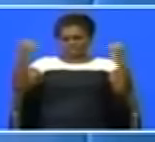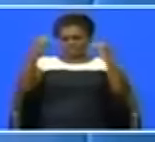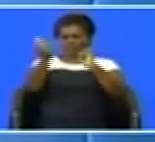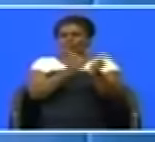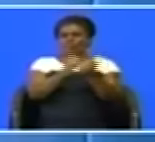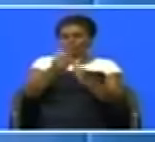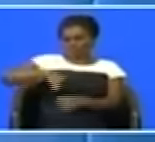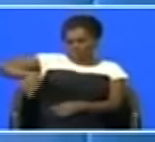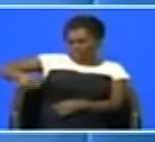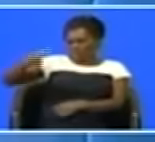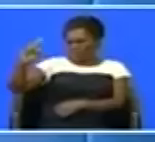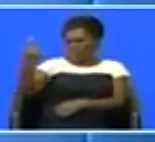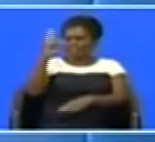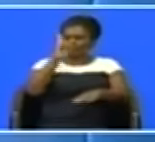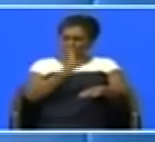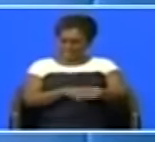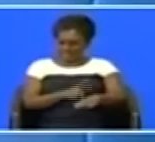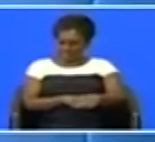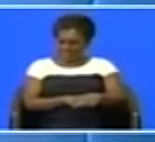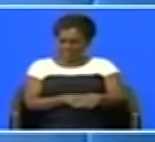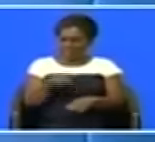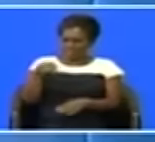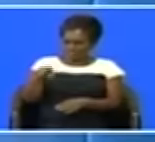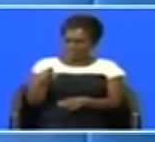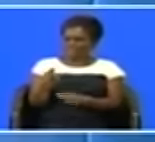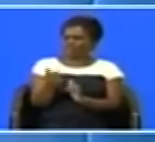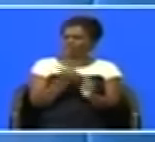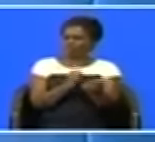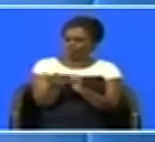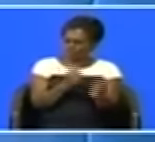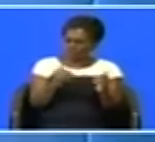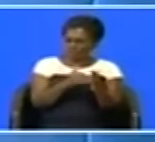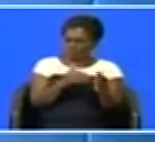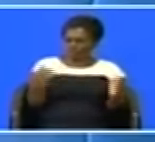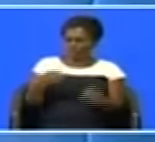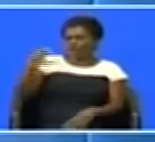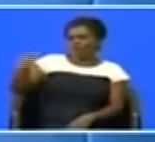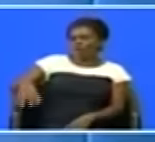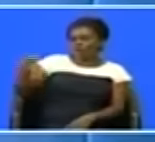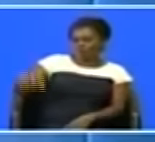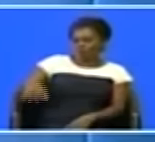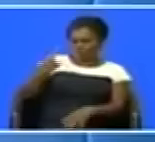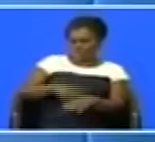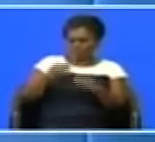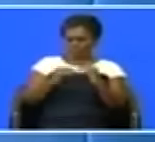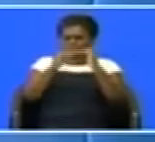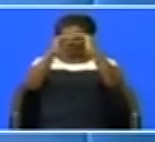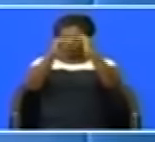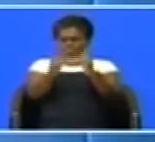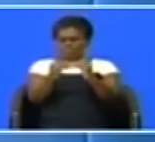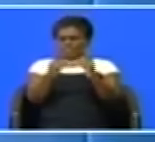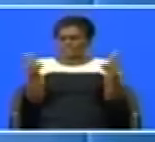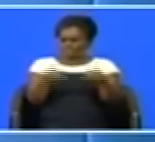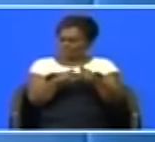in Cameroon for the first time ever. The Starlets are scheduled to play Democratic Republic of Congo in their qualifiers over the weekend. And the